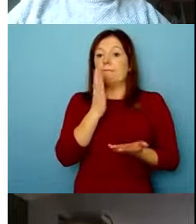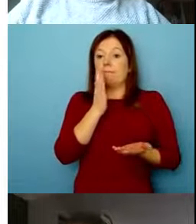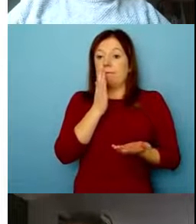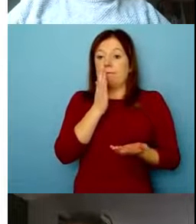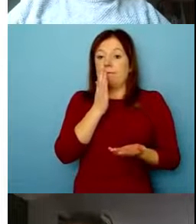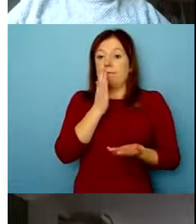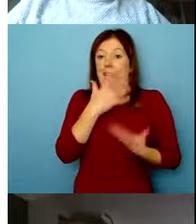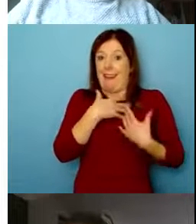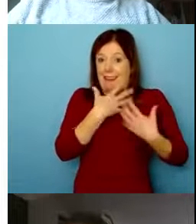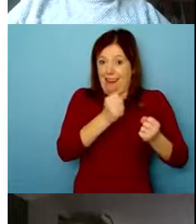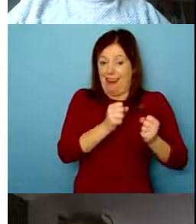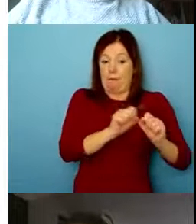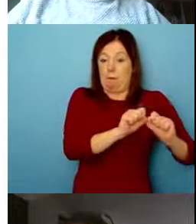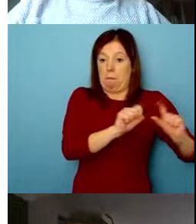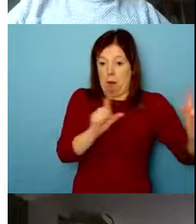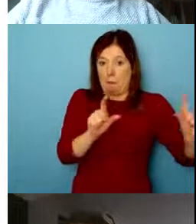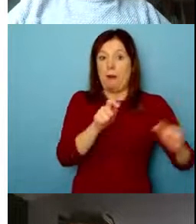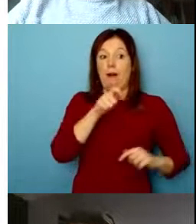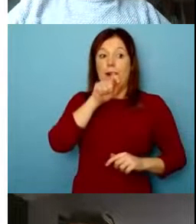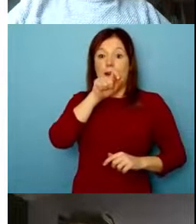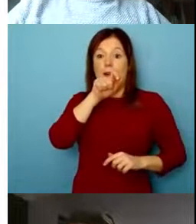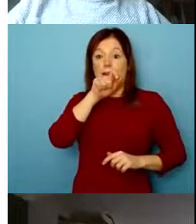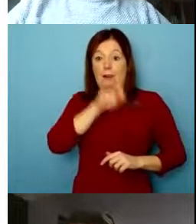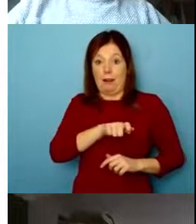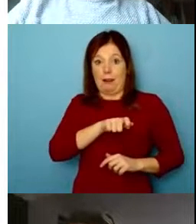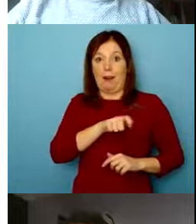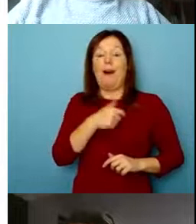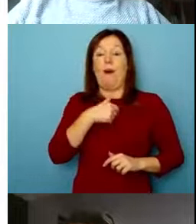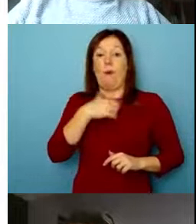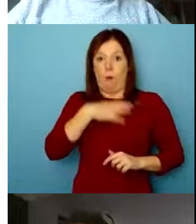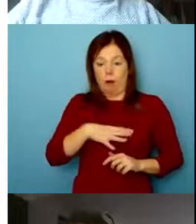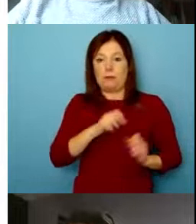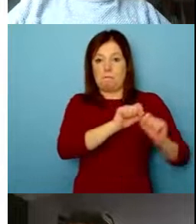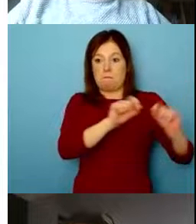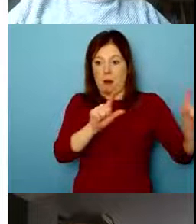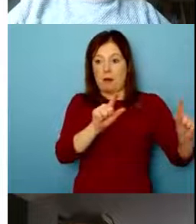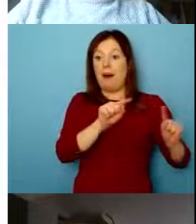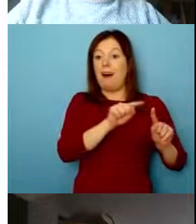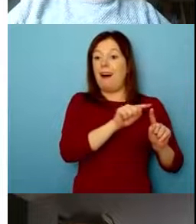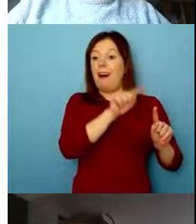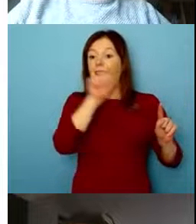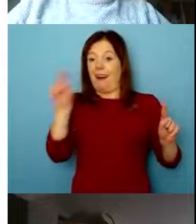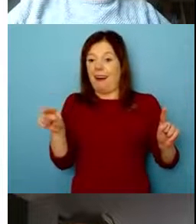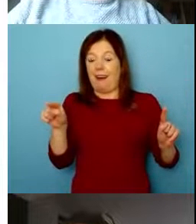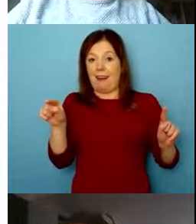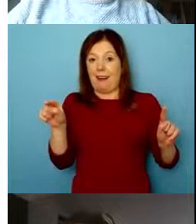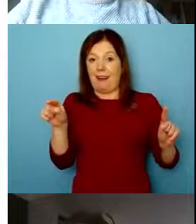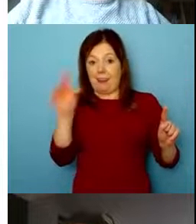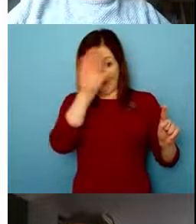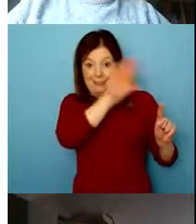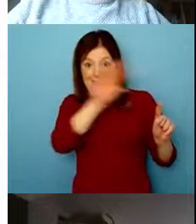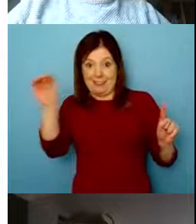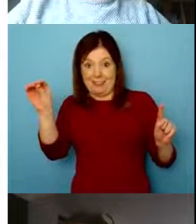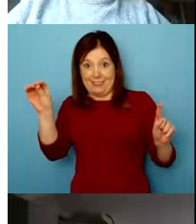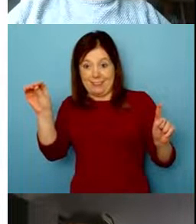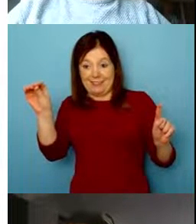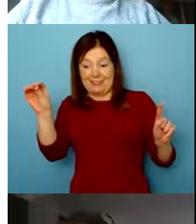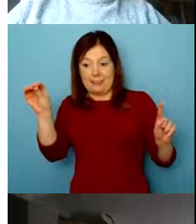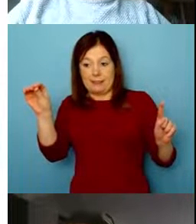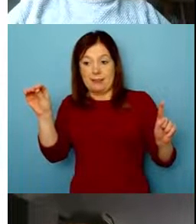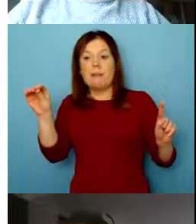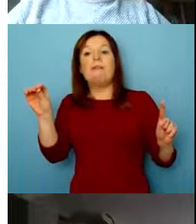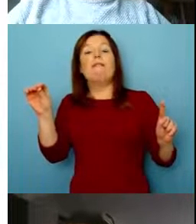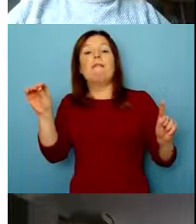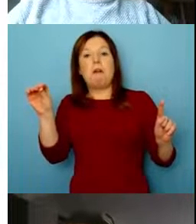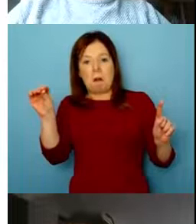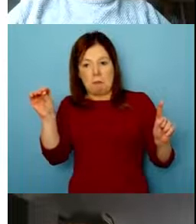magnification, and it does affect the HBB TV environment, and the user has enabled it. So now the